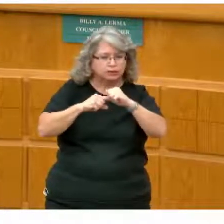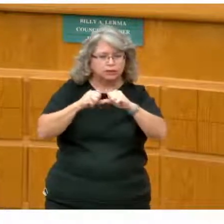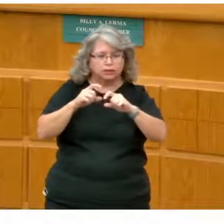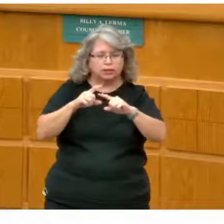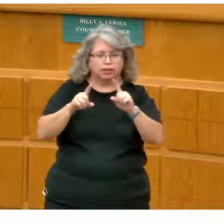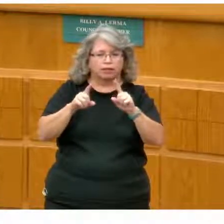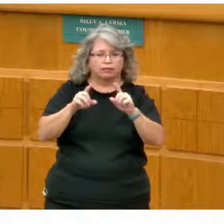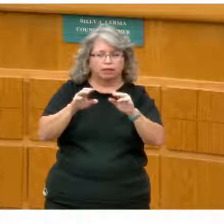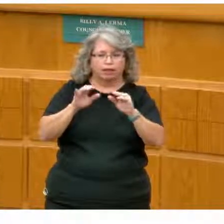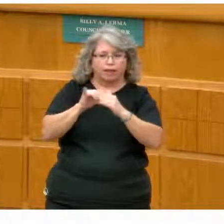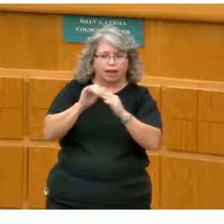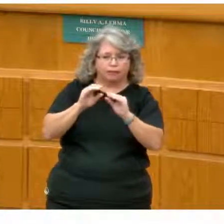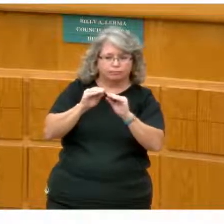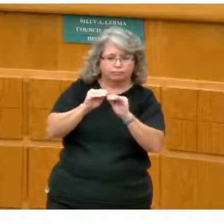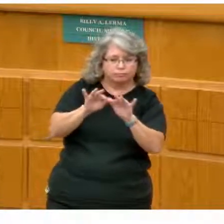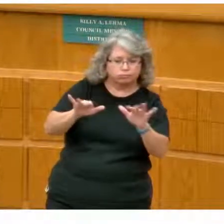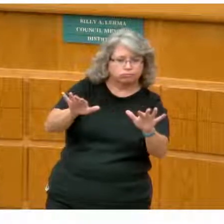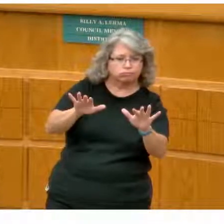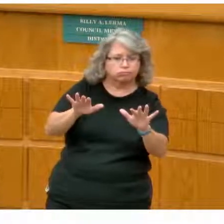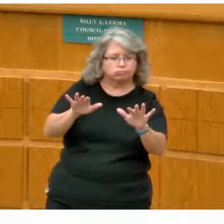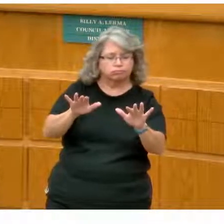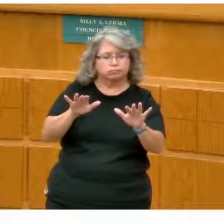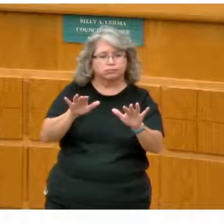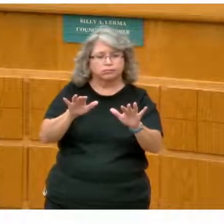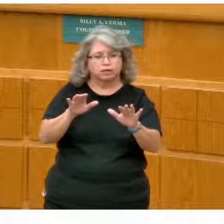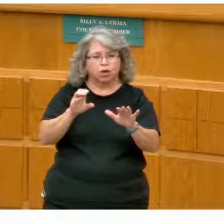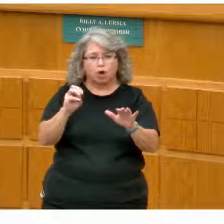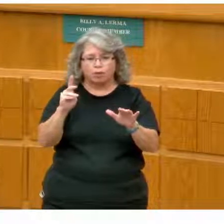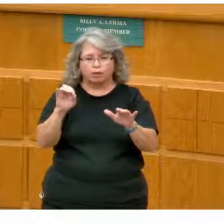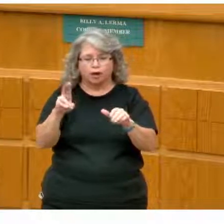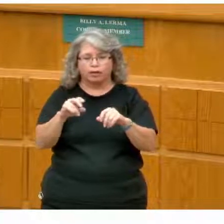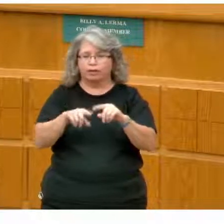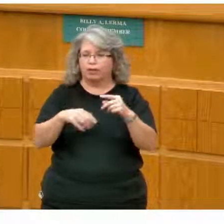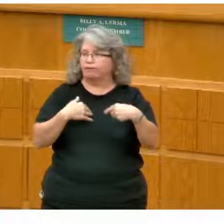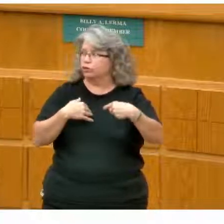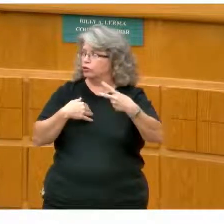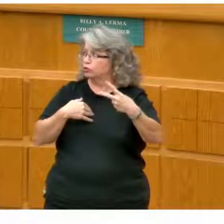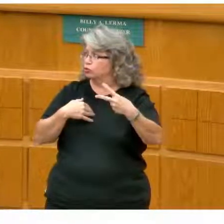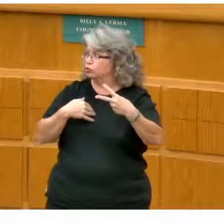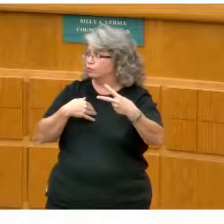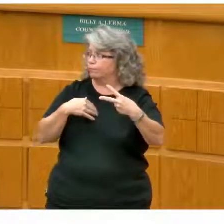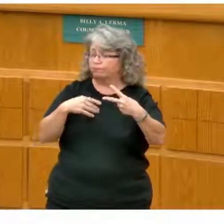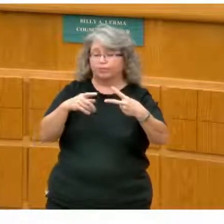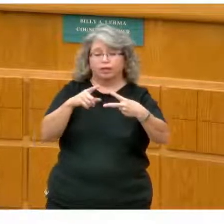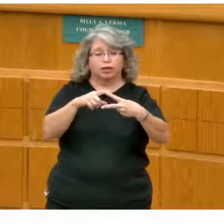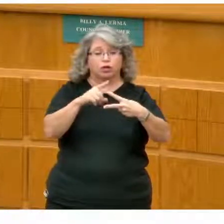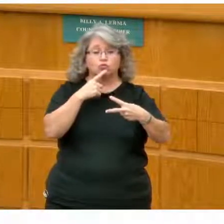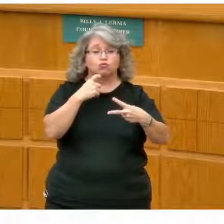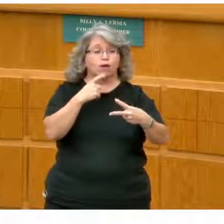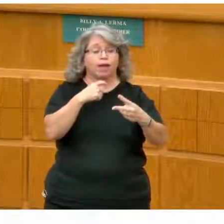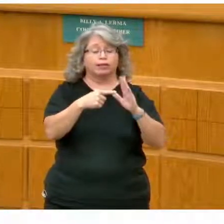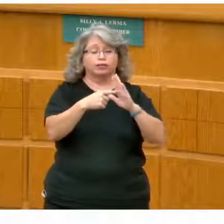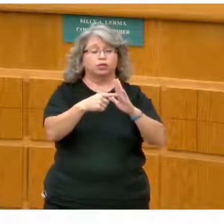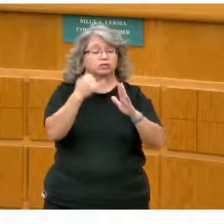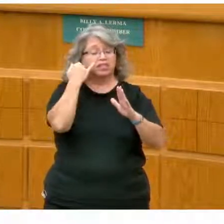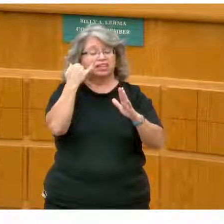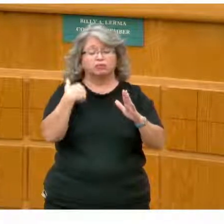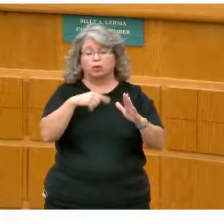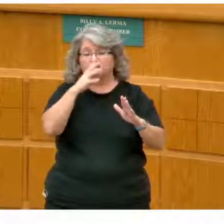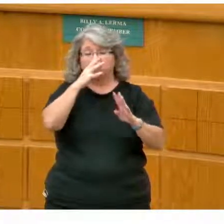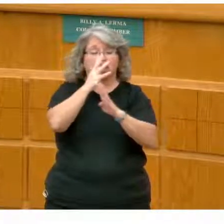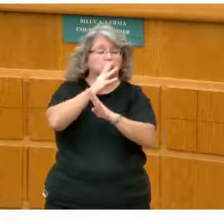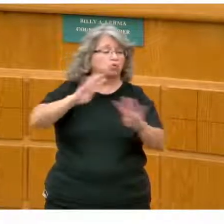the Omicron variant, but essentially we have 2 scenarios. The red scenario is what happens if we just don't do anything and go about our